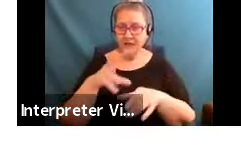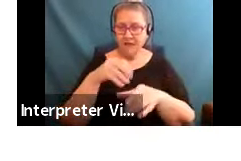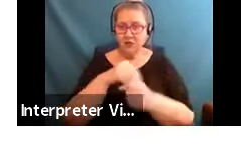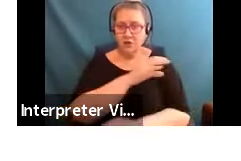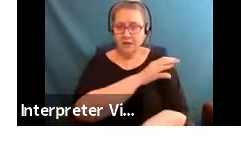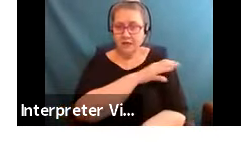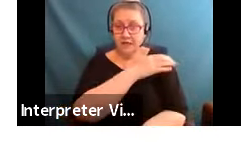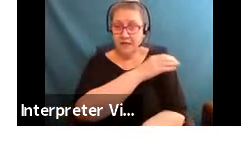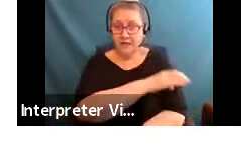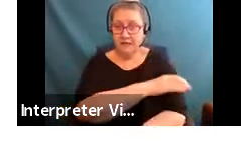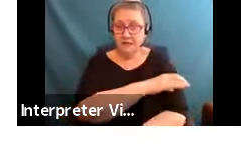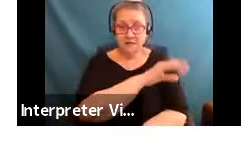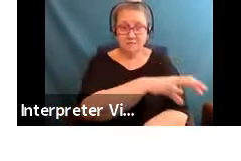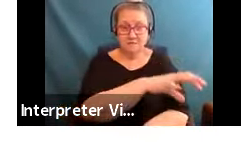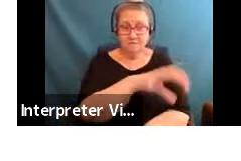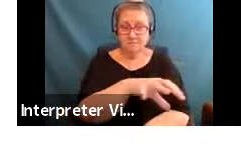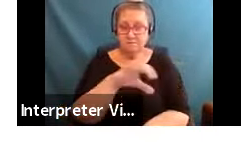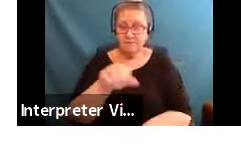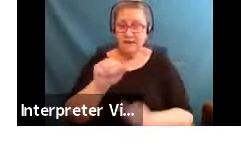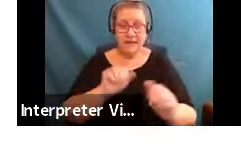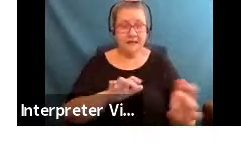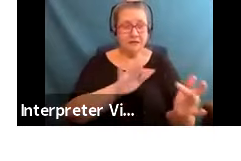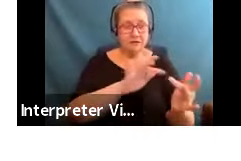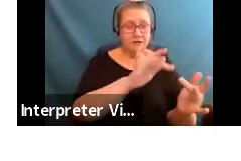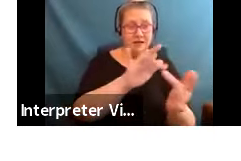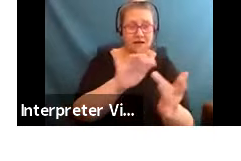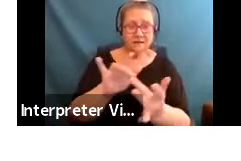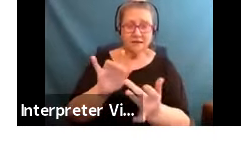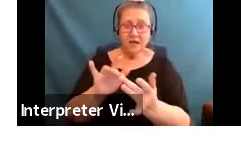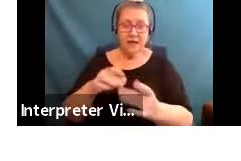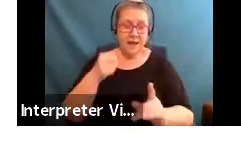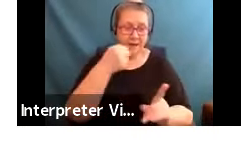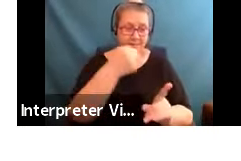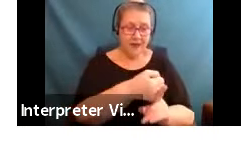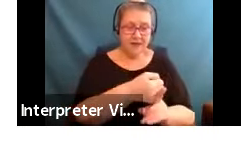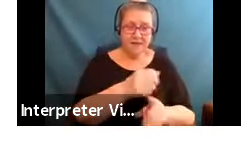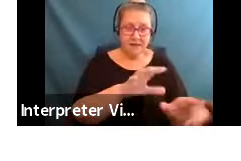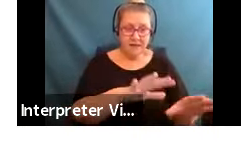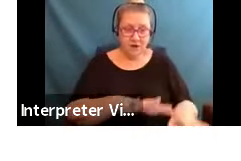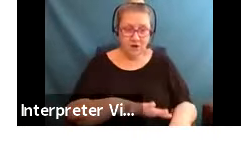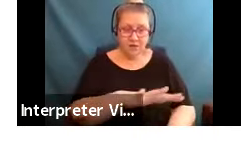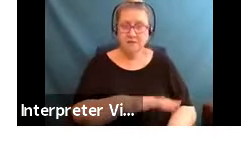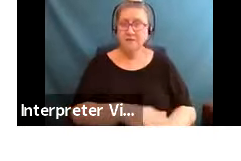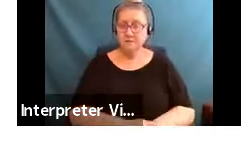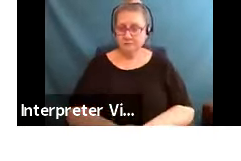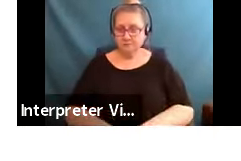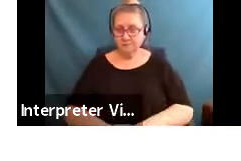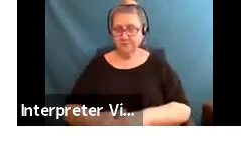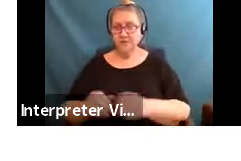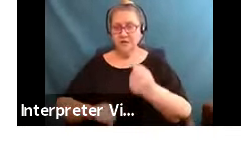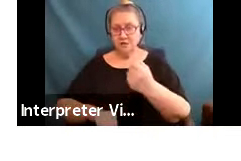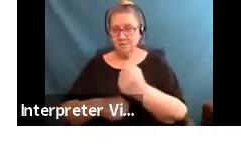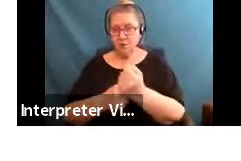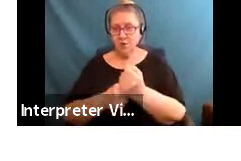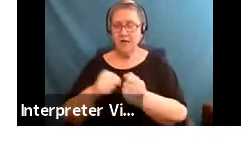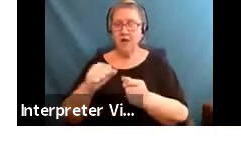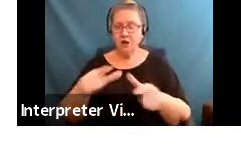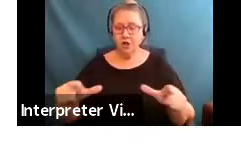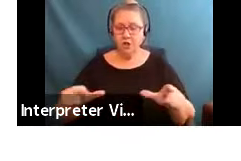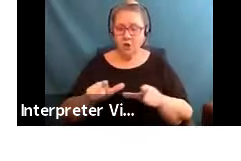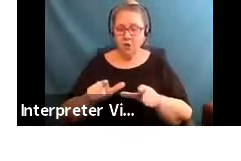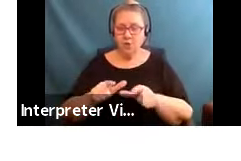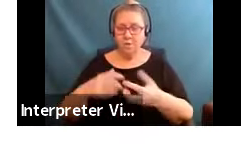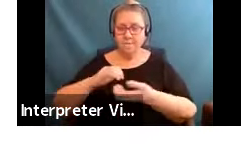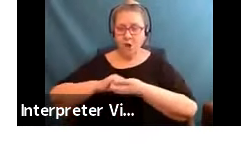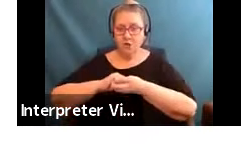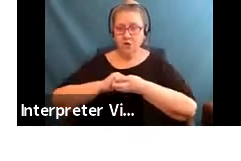in the community that can reach highly impacted areas. The third area is supporting our local partners around community